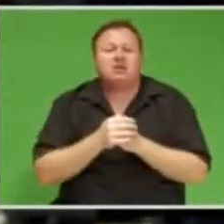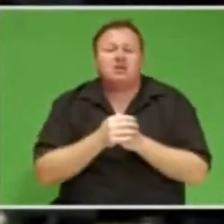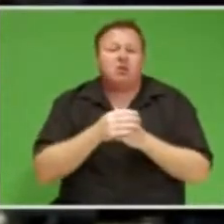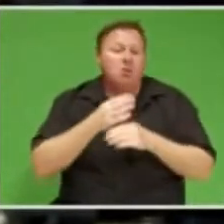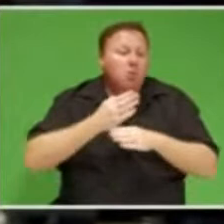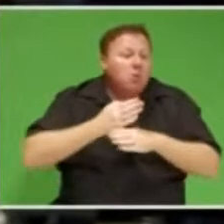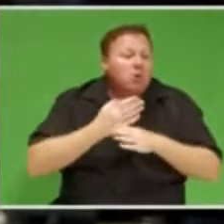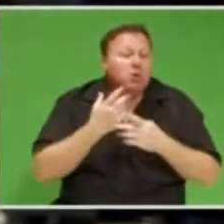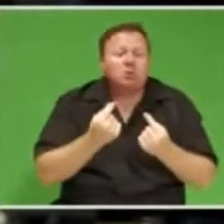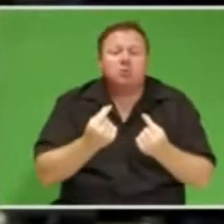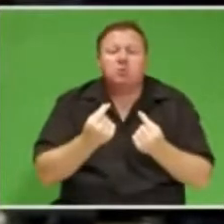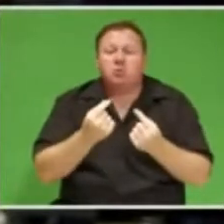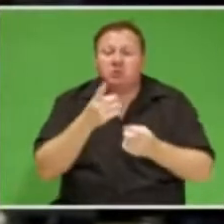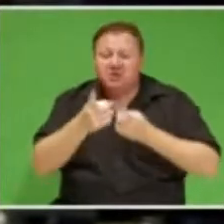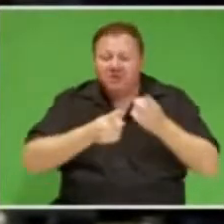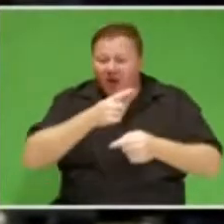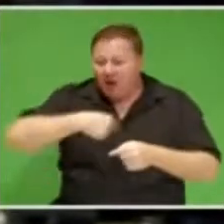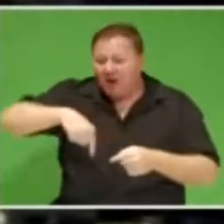we do.